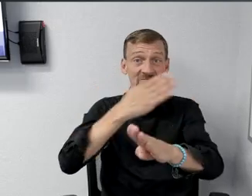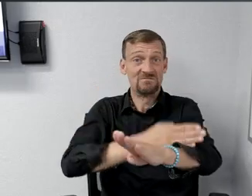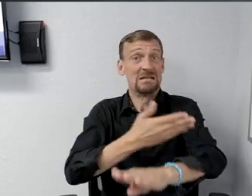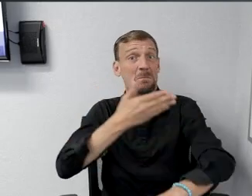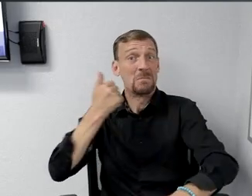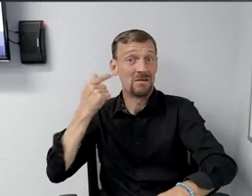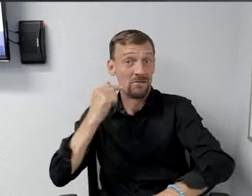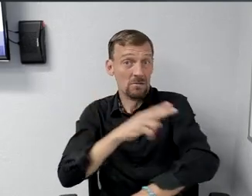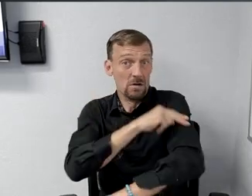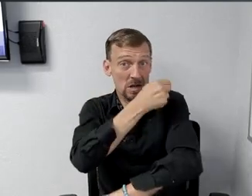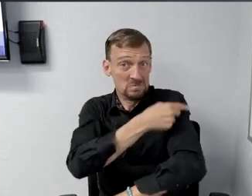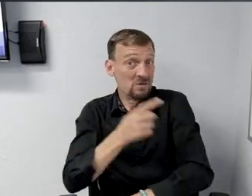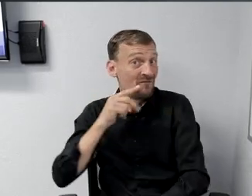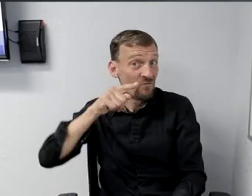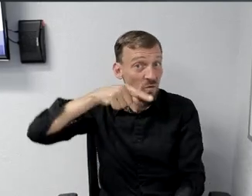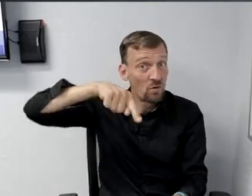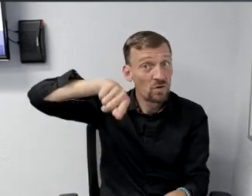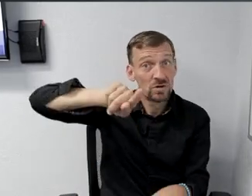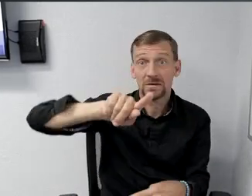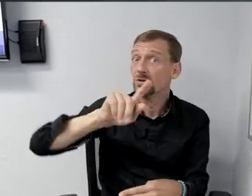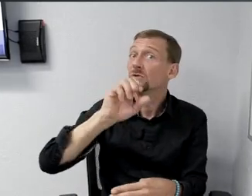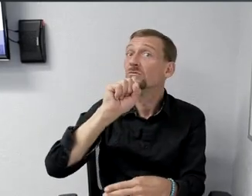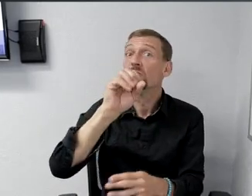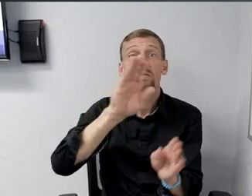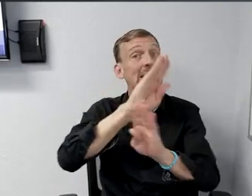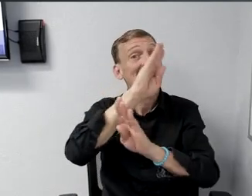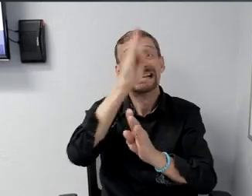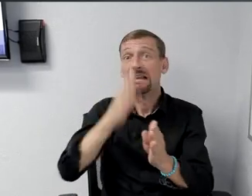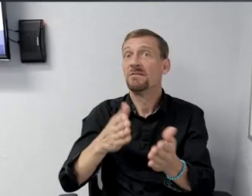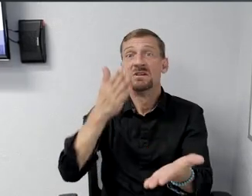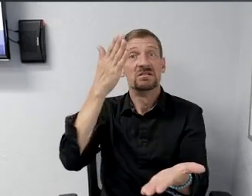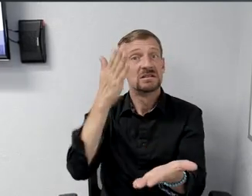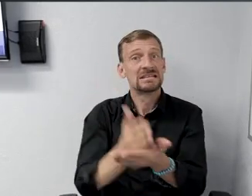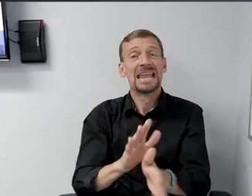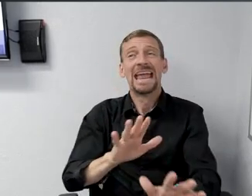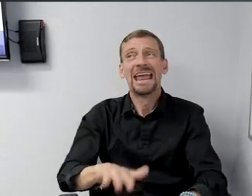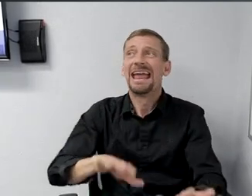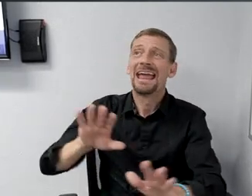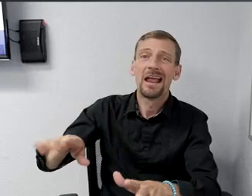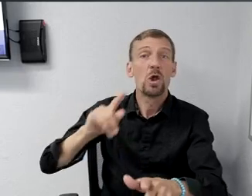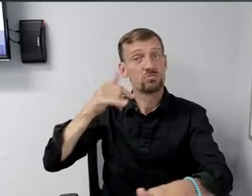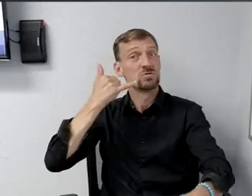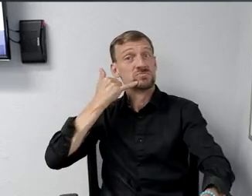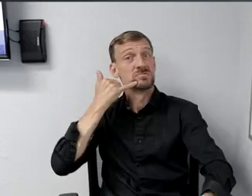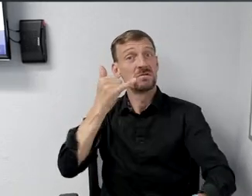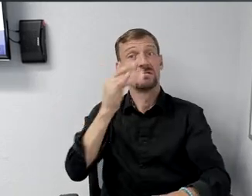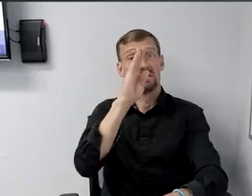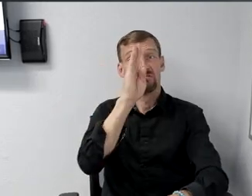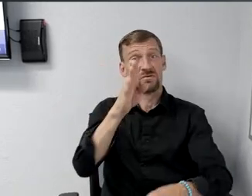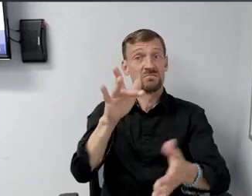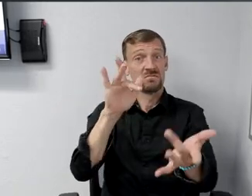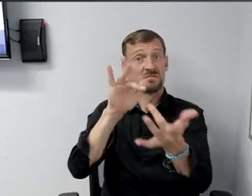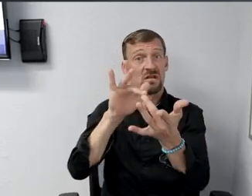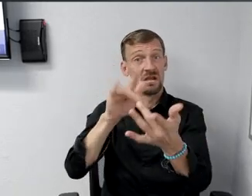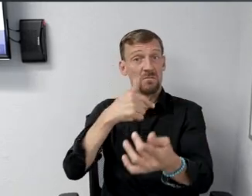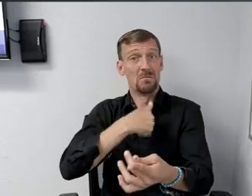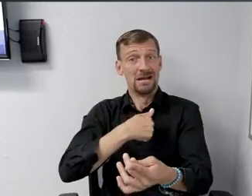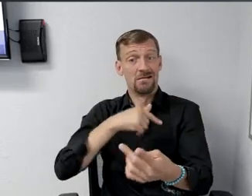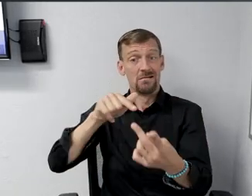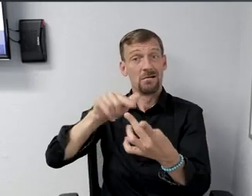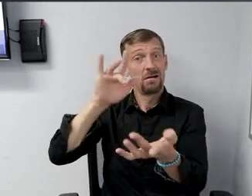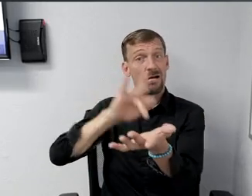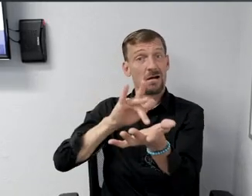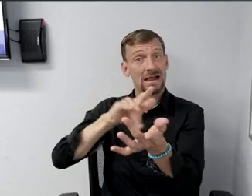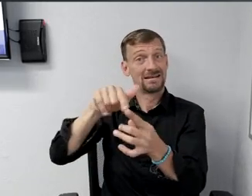for improvement. So never hesitate to reach out to us, to contact me, to contact Deb.